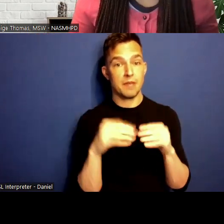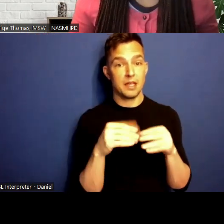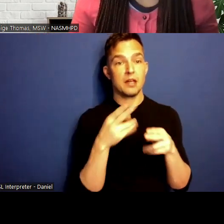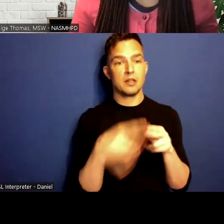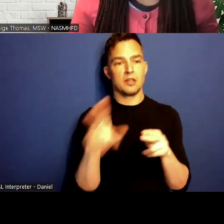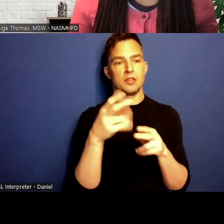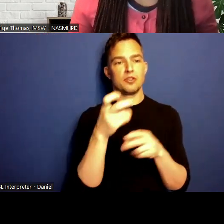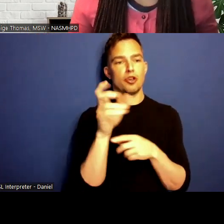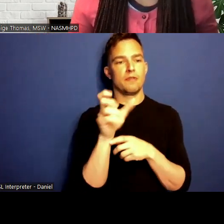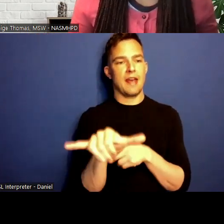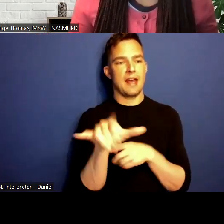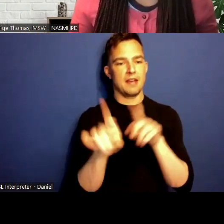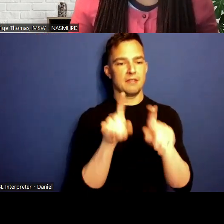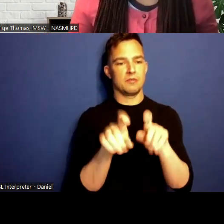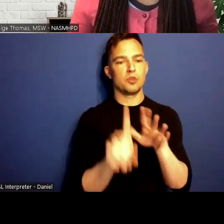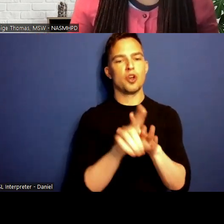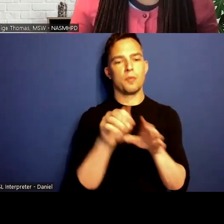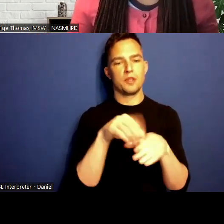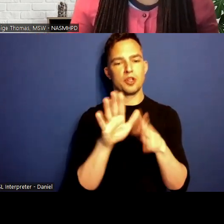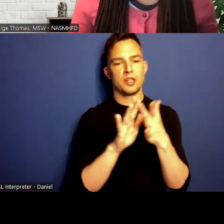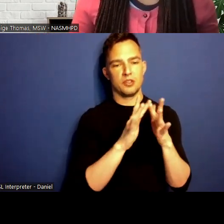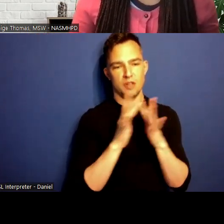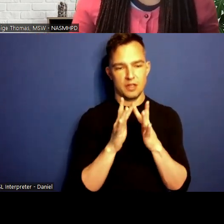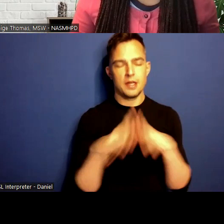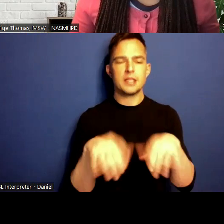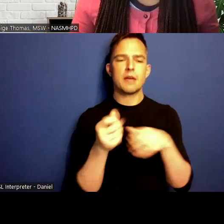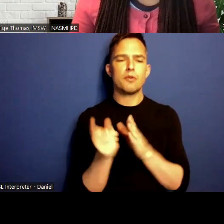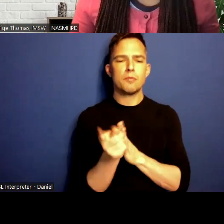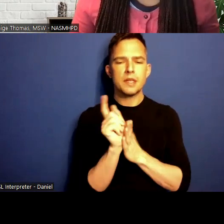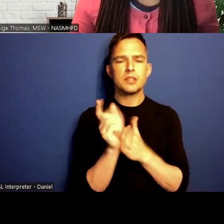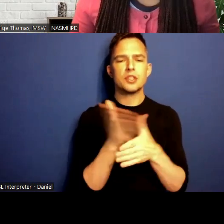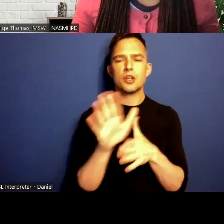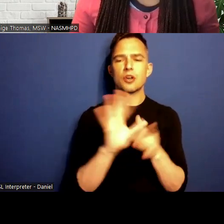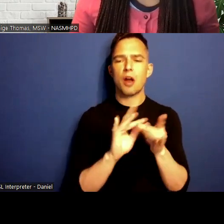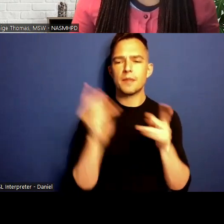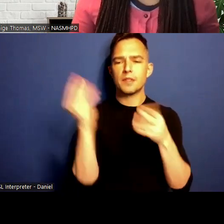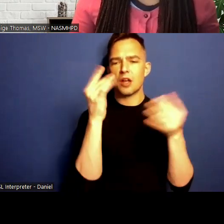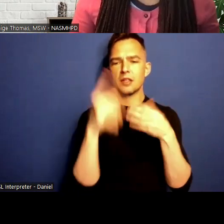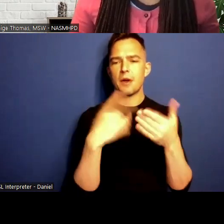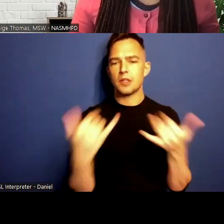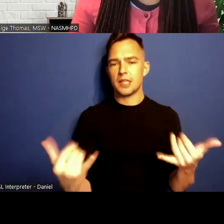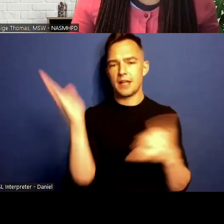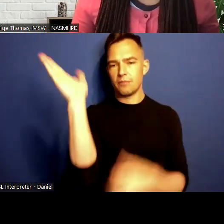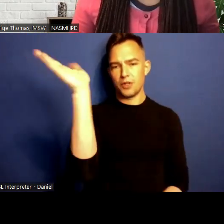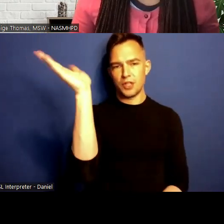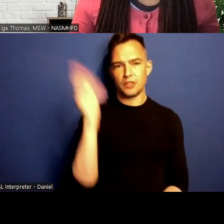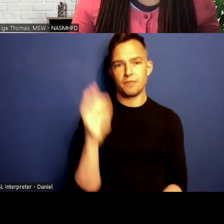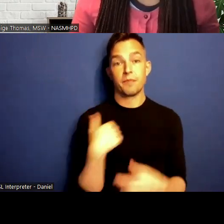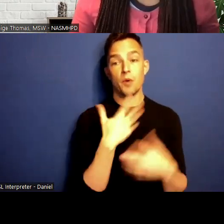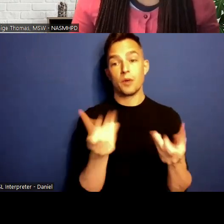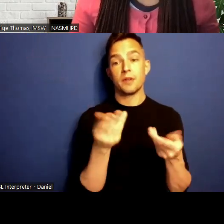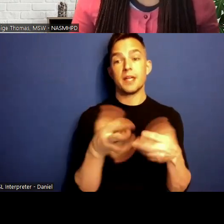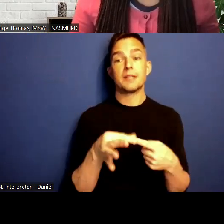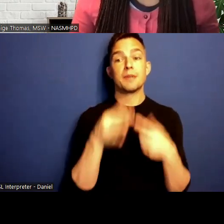in your browser. Please take a few minutes to share your comments and thoughts about today's presentation. We would like to give a special thanks